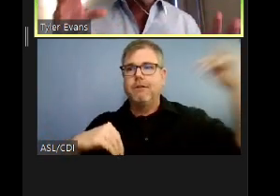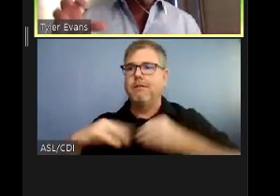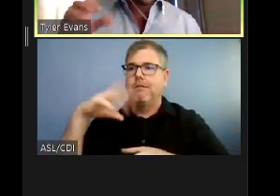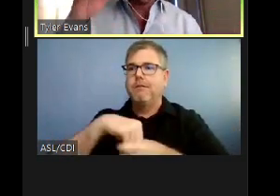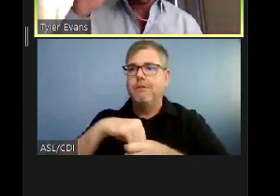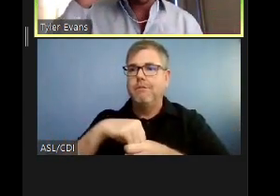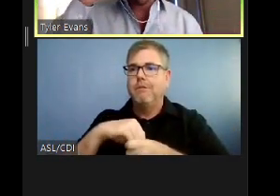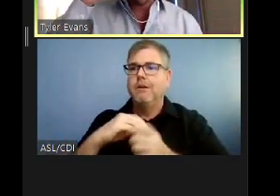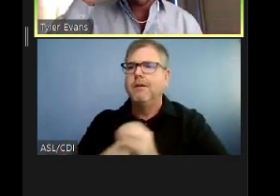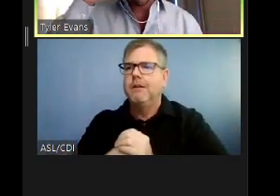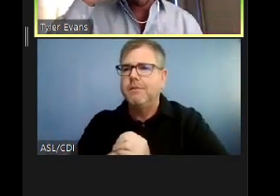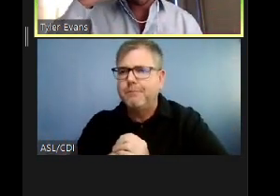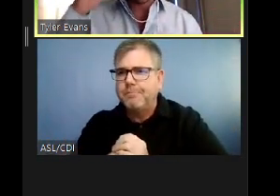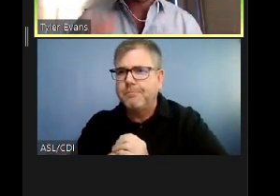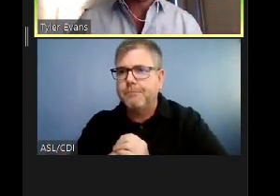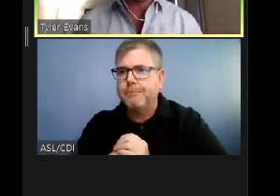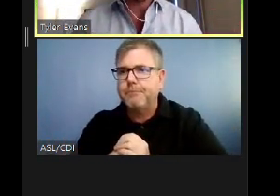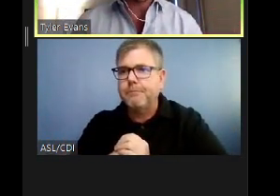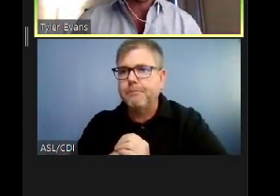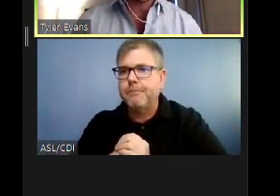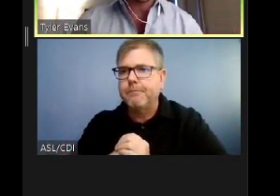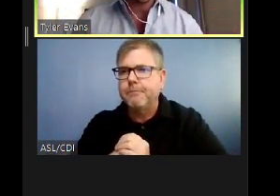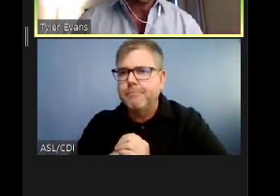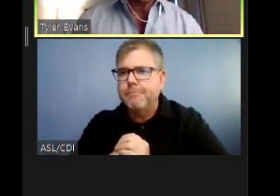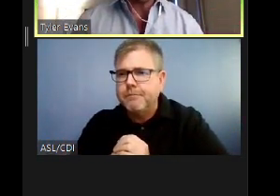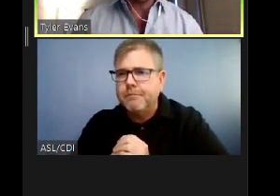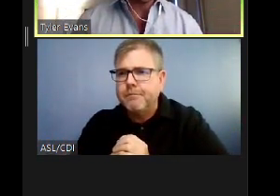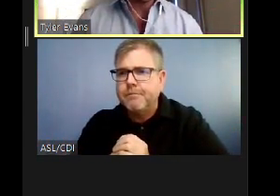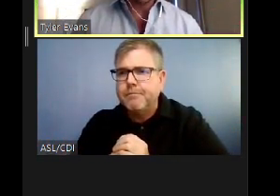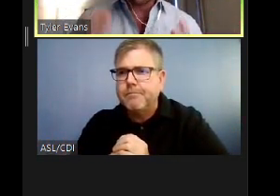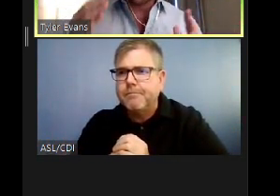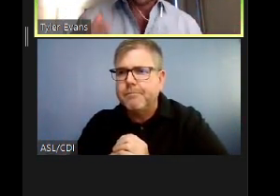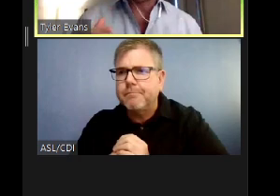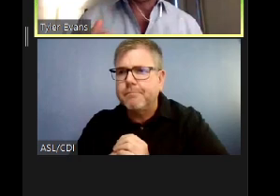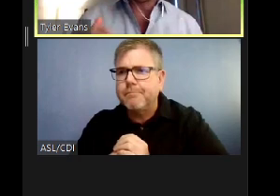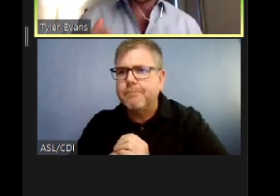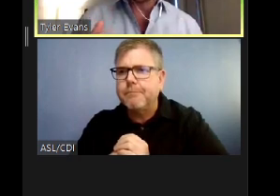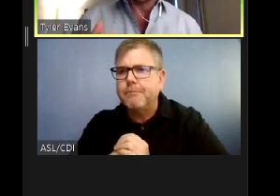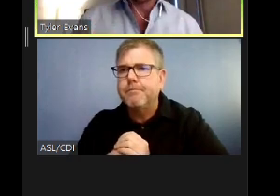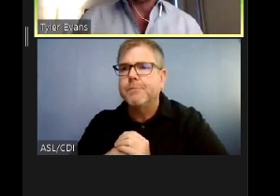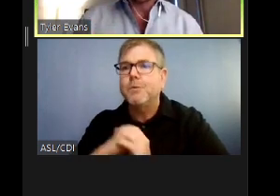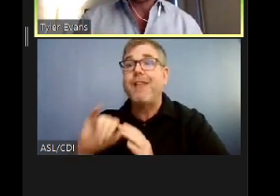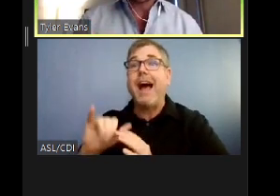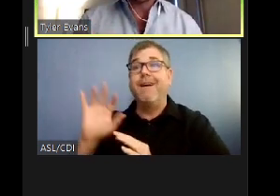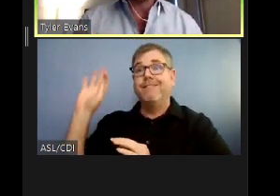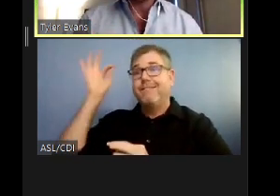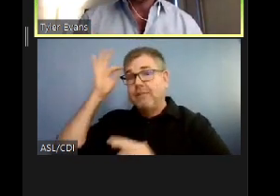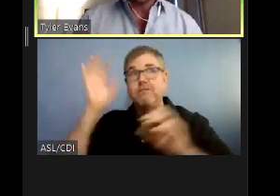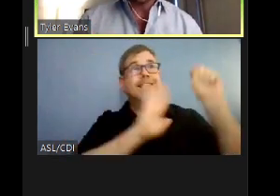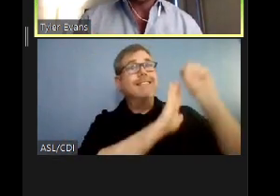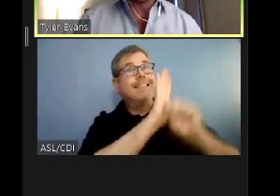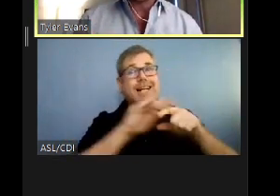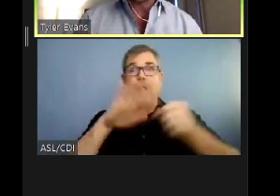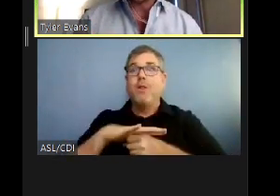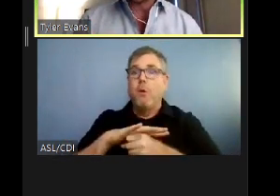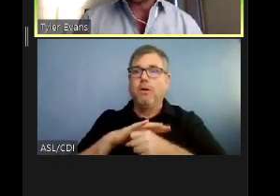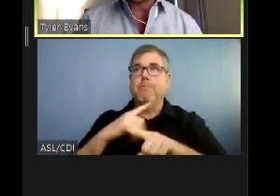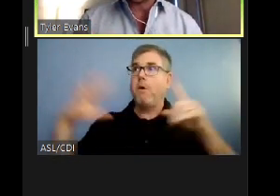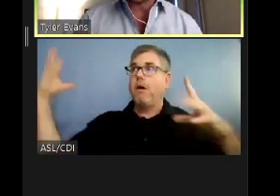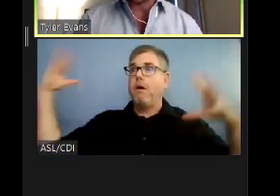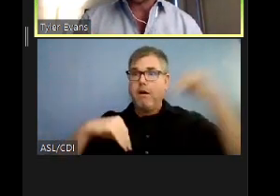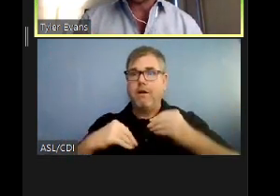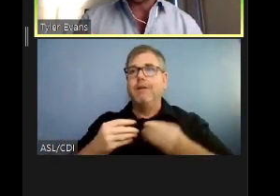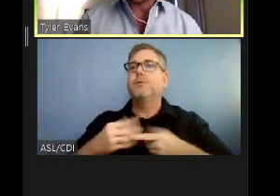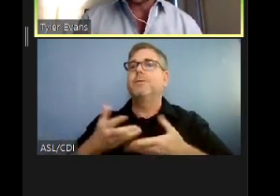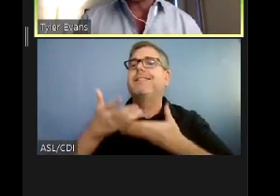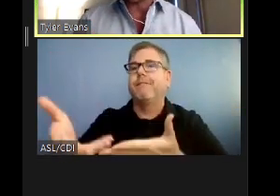the symphony with other sort of clinical partners. Again, a lot of the policies have already been decided, and there's not really too